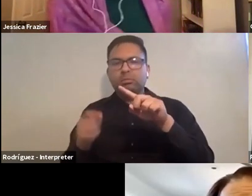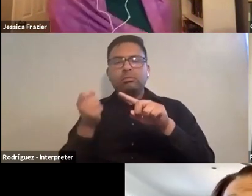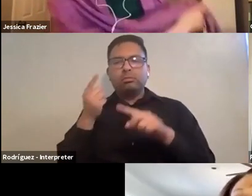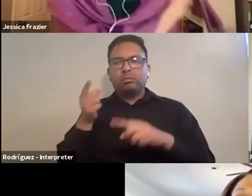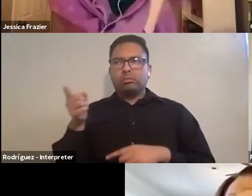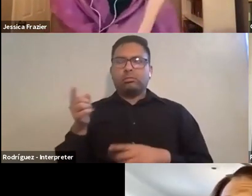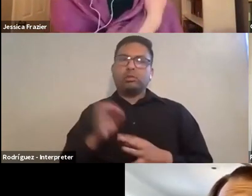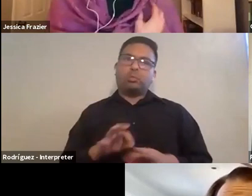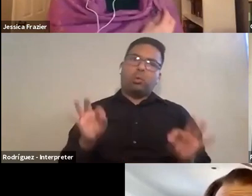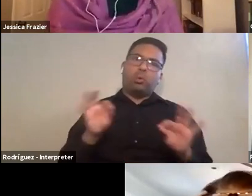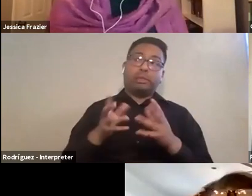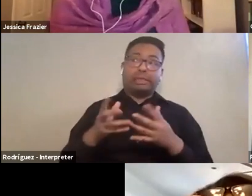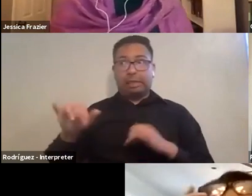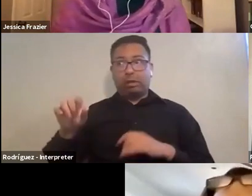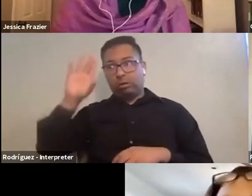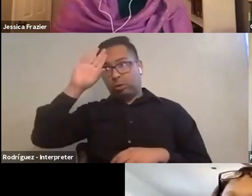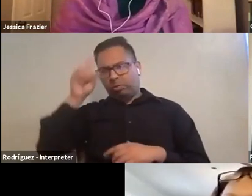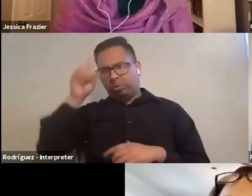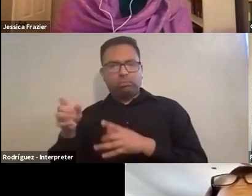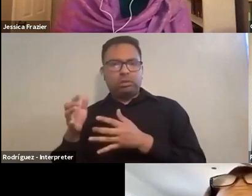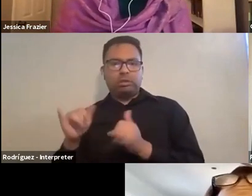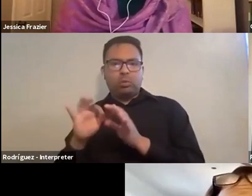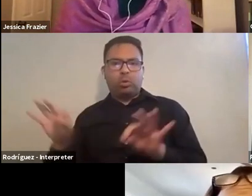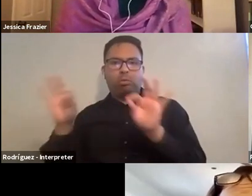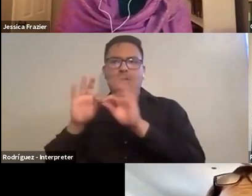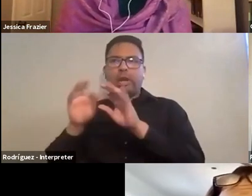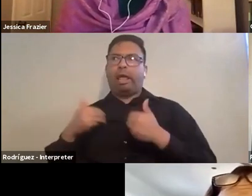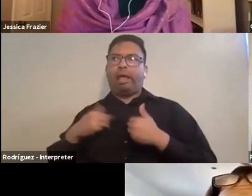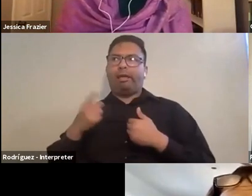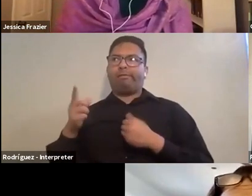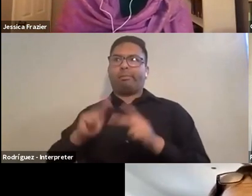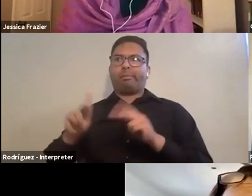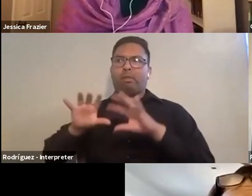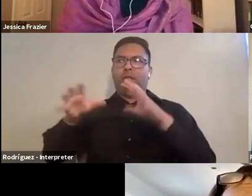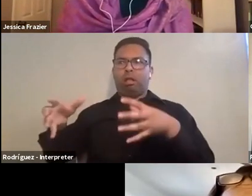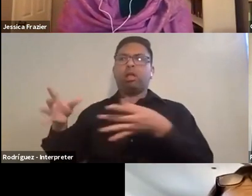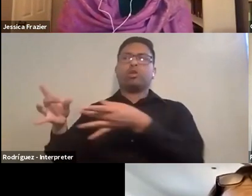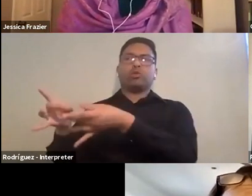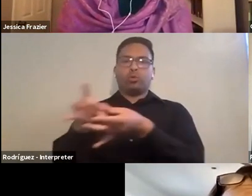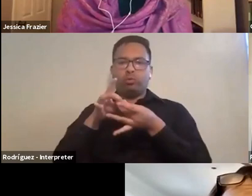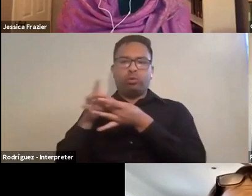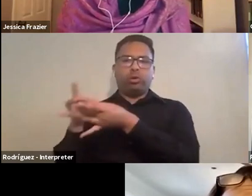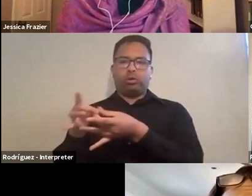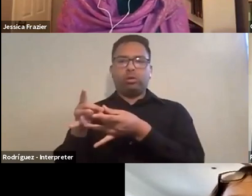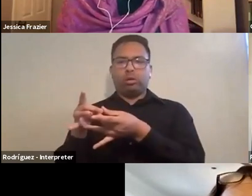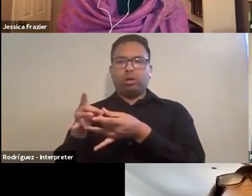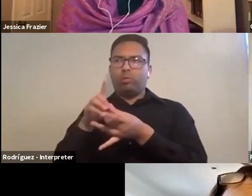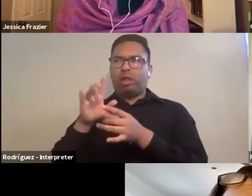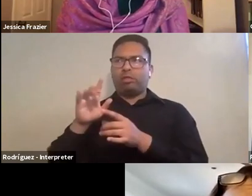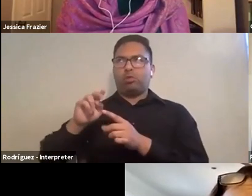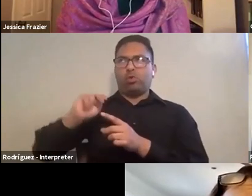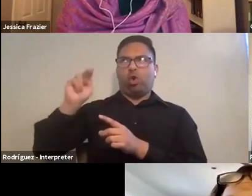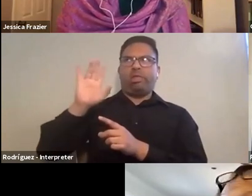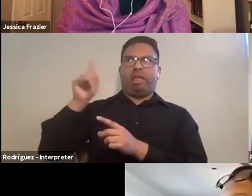to have a unity, a unified population from which to struggle against this threat from the North. And I